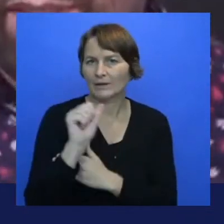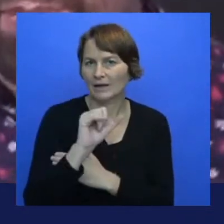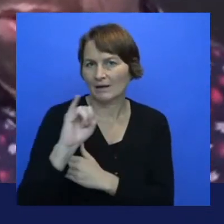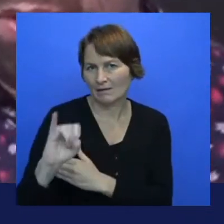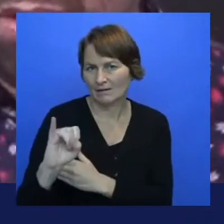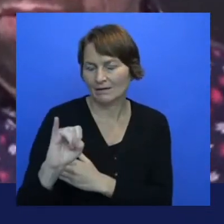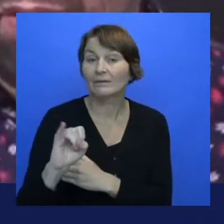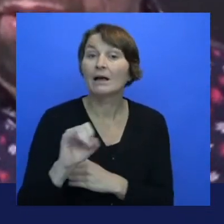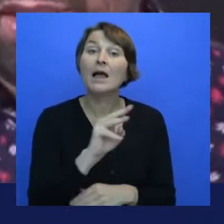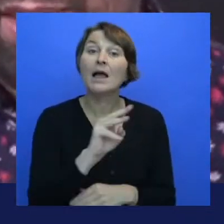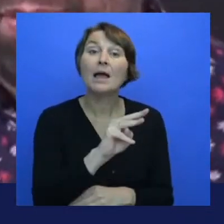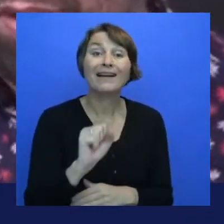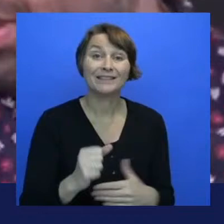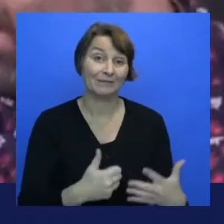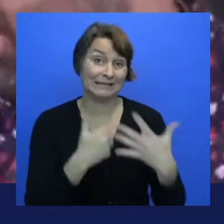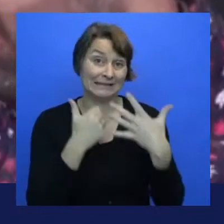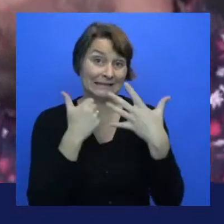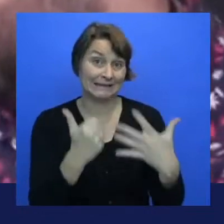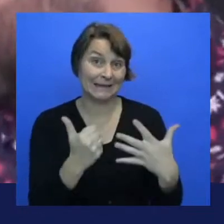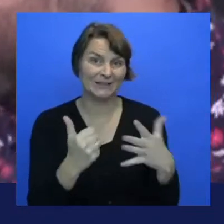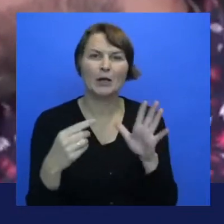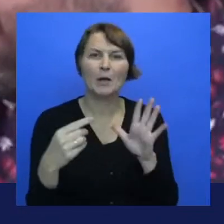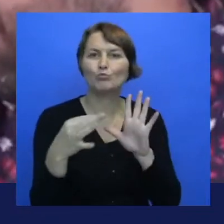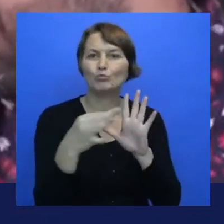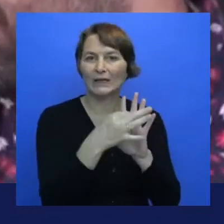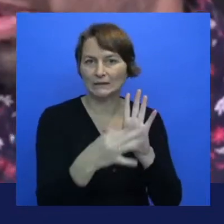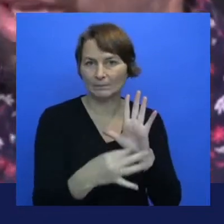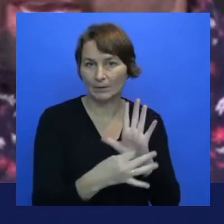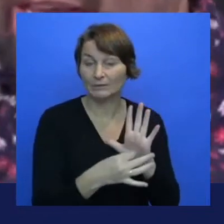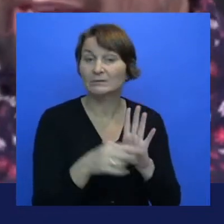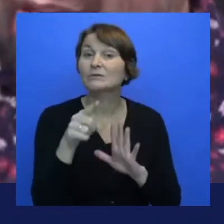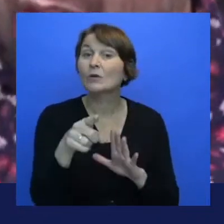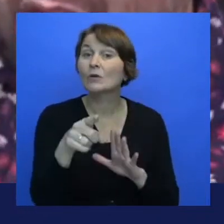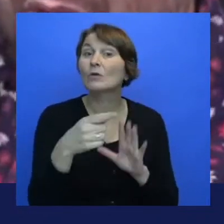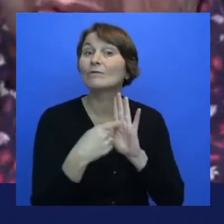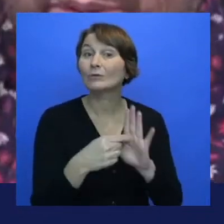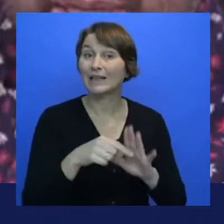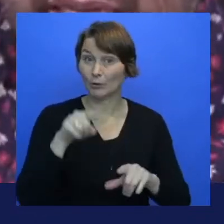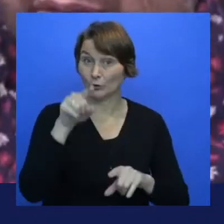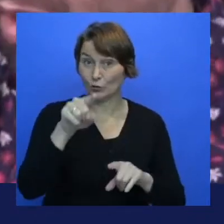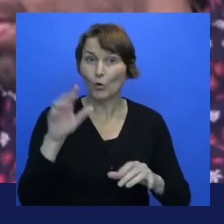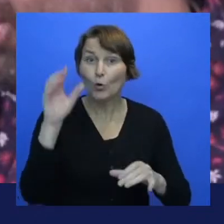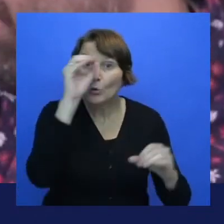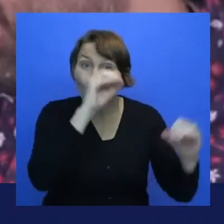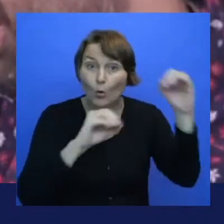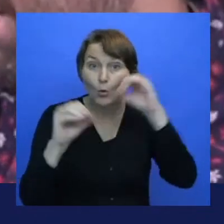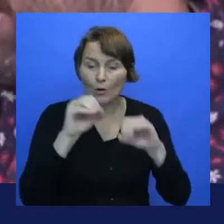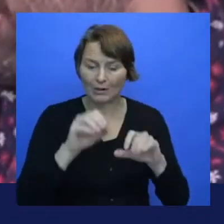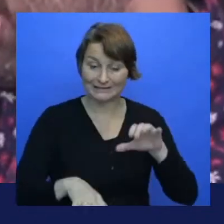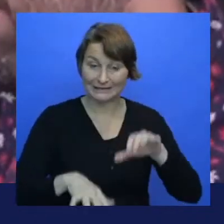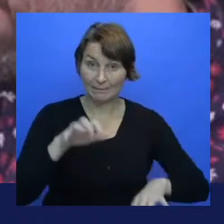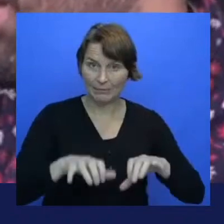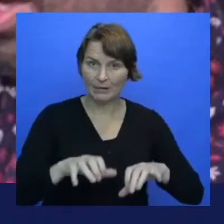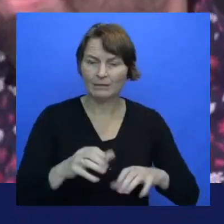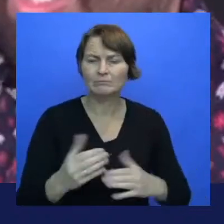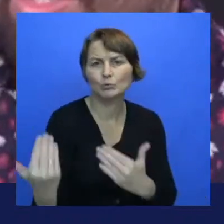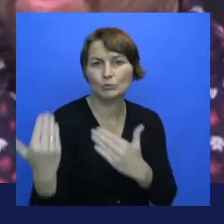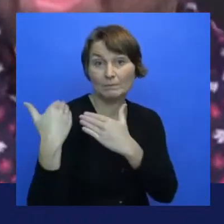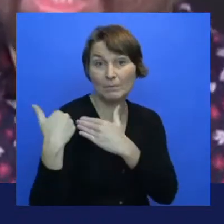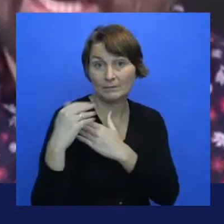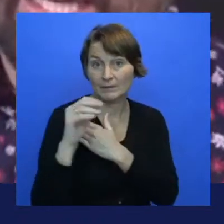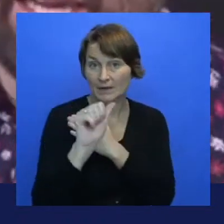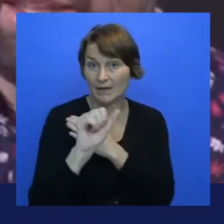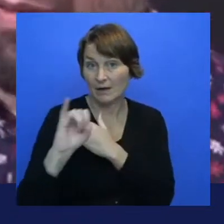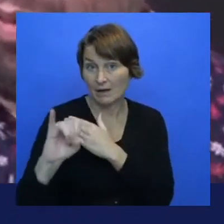specific principles. So, for example, if you type in responsible AI, you Google with Bing responsible AI Microsoft, right?